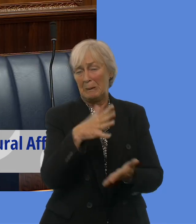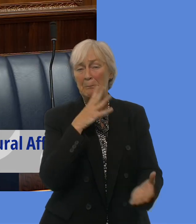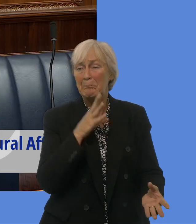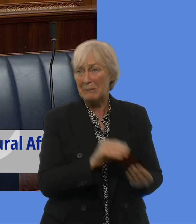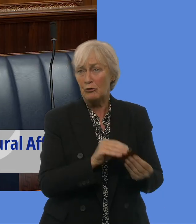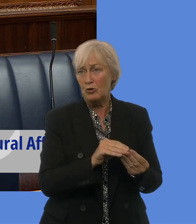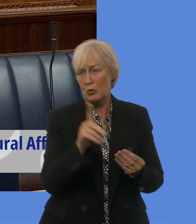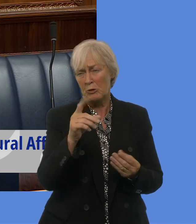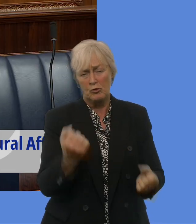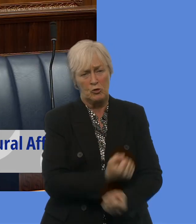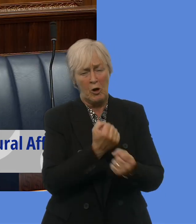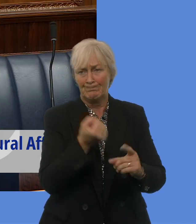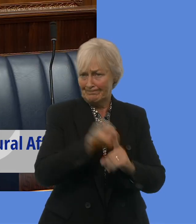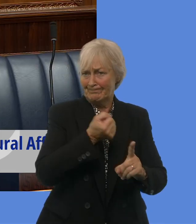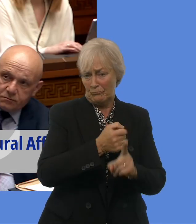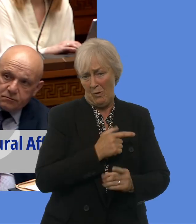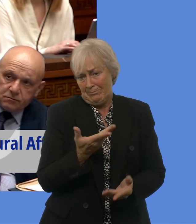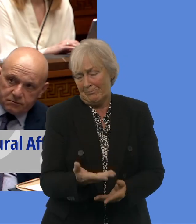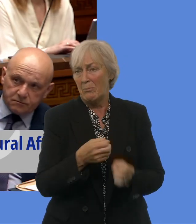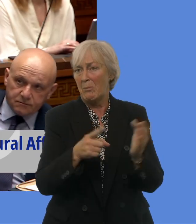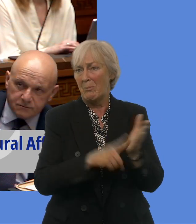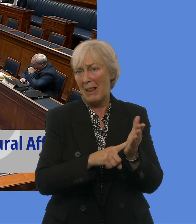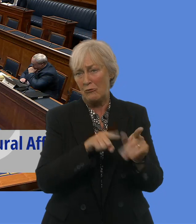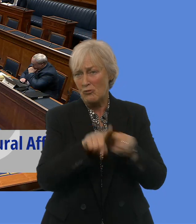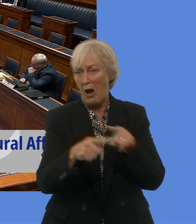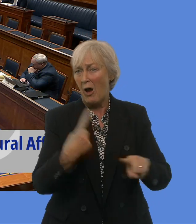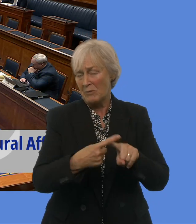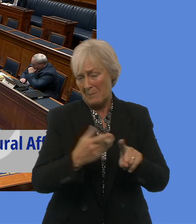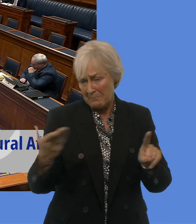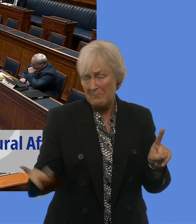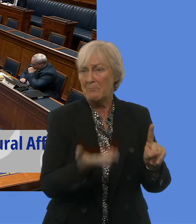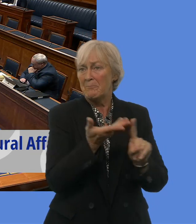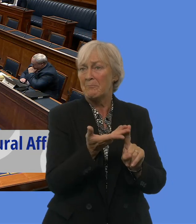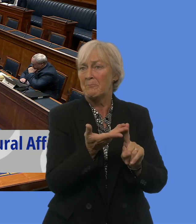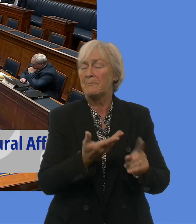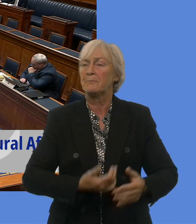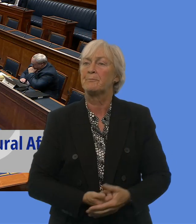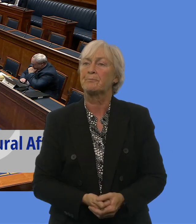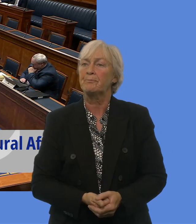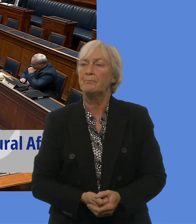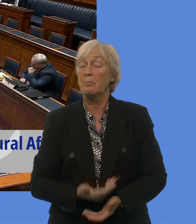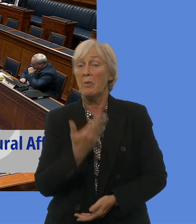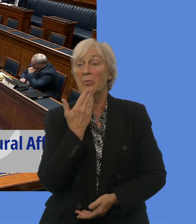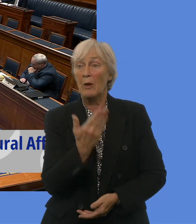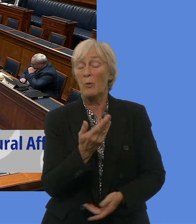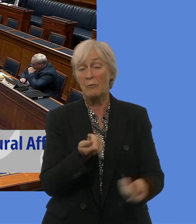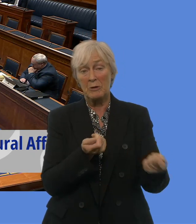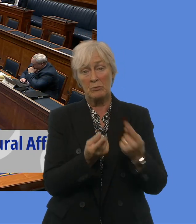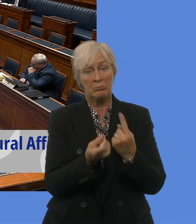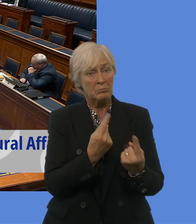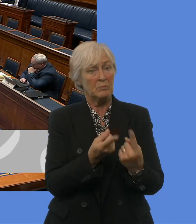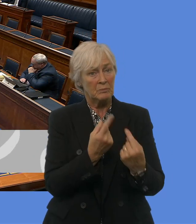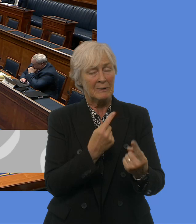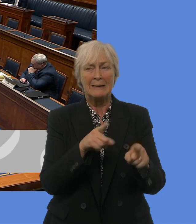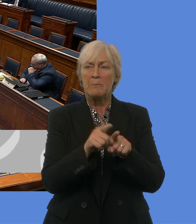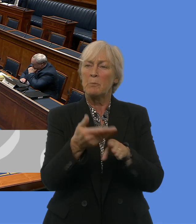been a strong advocate for this bill, so let's get it onto the floor of the Assembly. Donny Donnelly. And thanks to the Minister for his answer so far. Like the